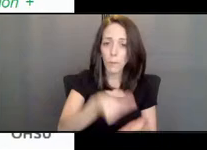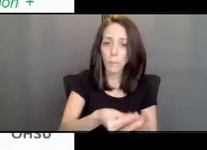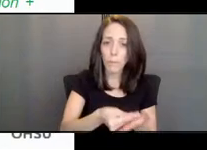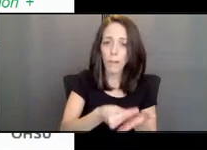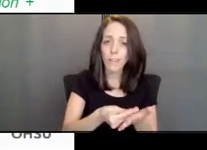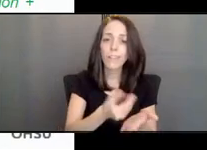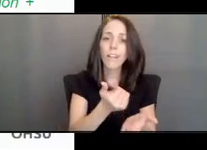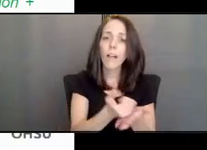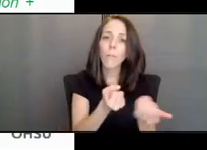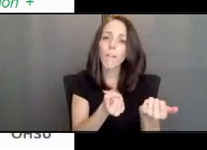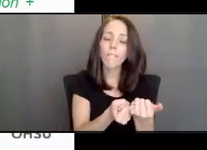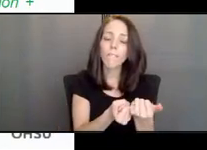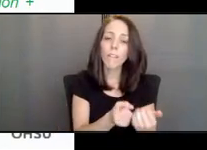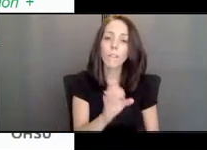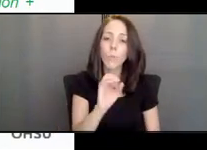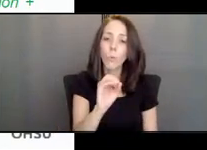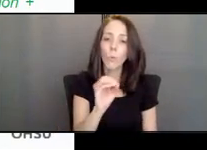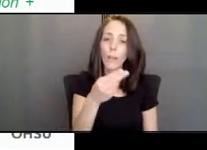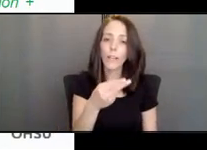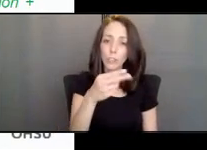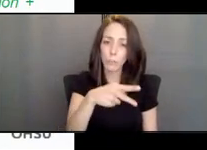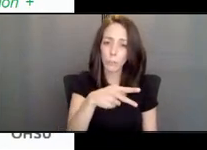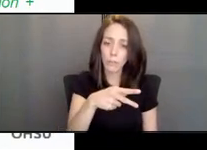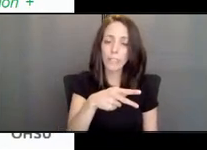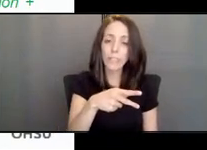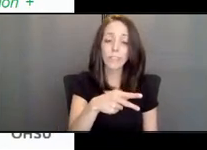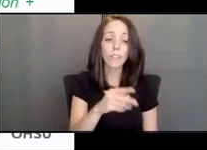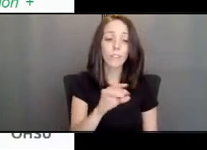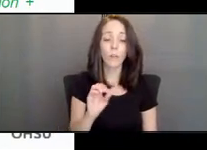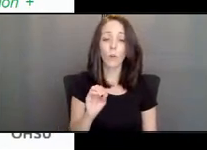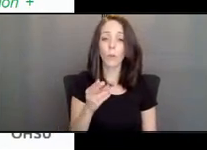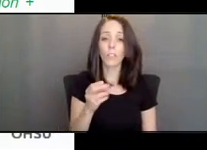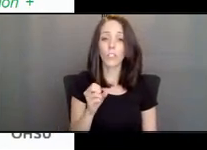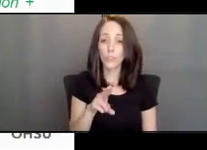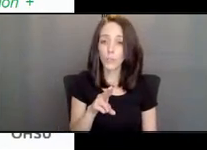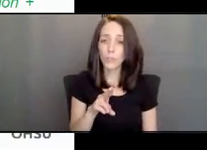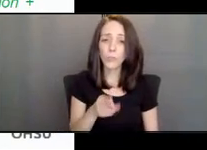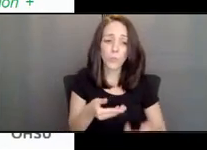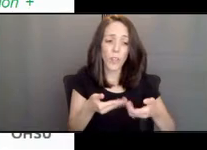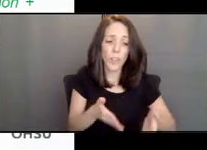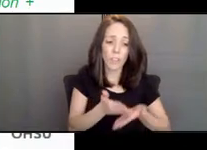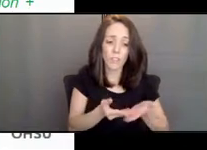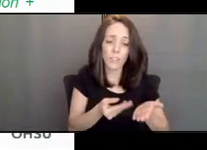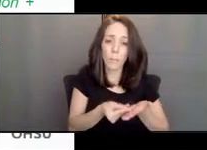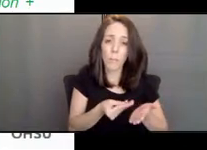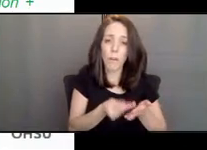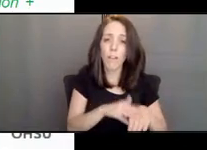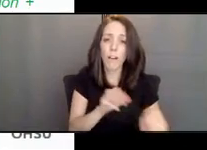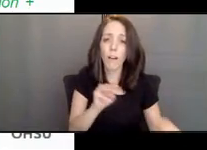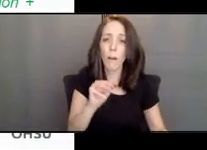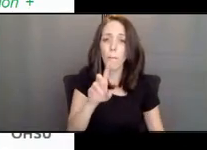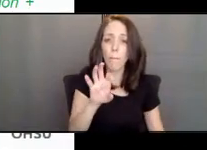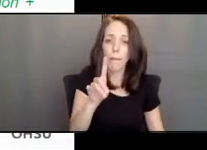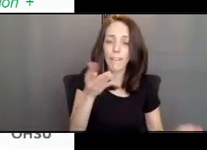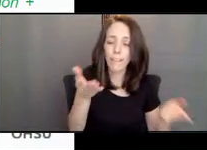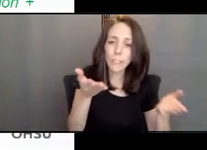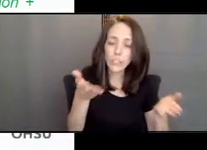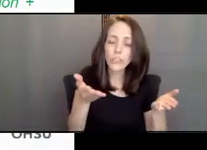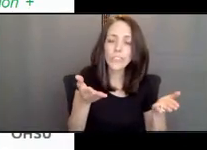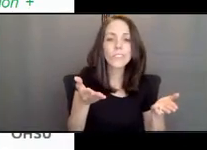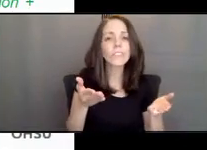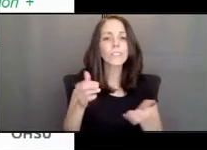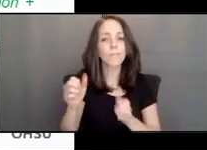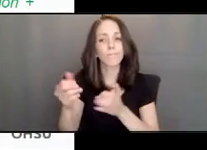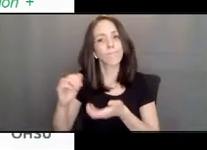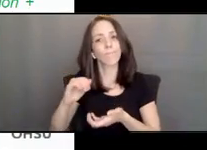and reduce the loss that OHSU Health would ordinarily incur on Medicaid services. This in turn allows